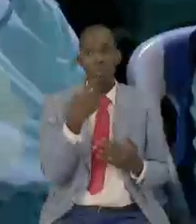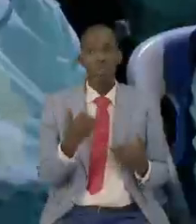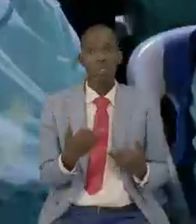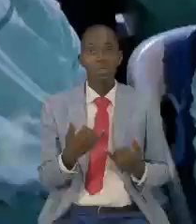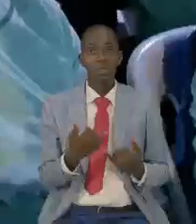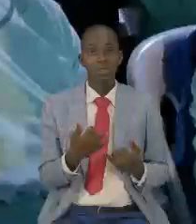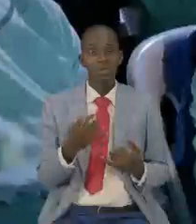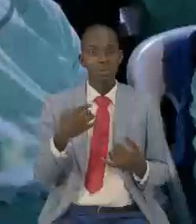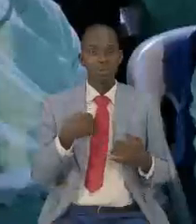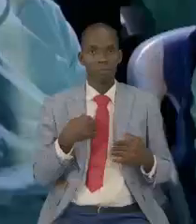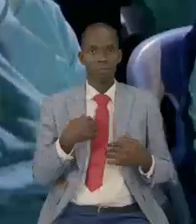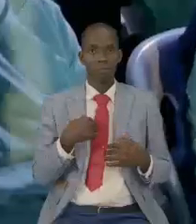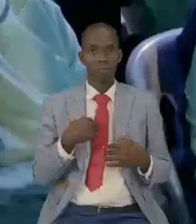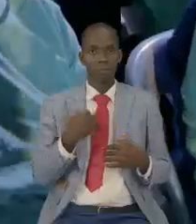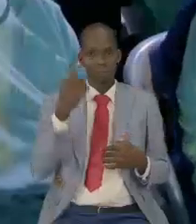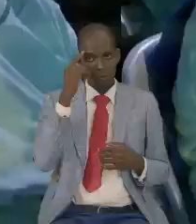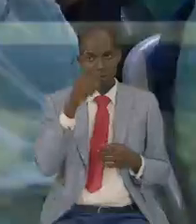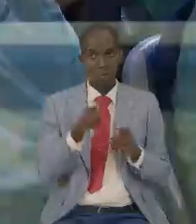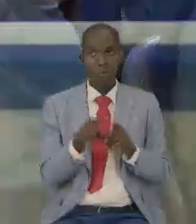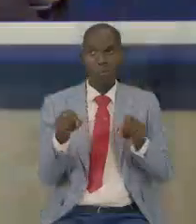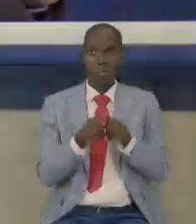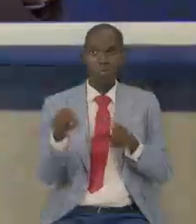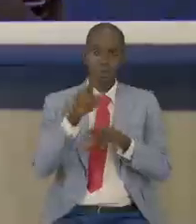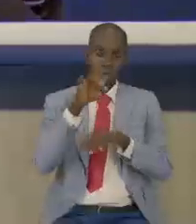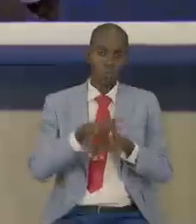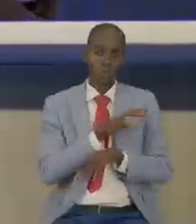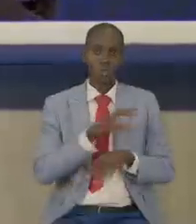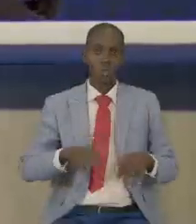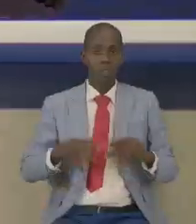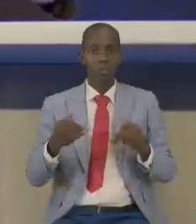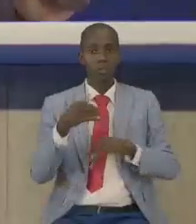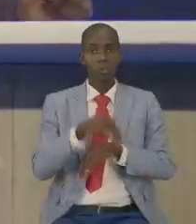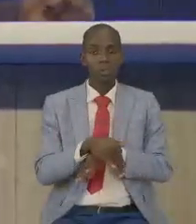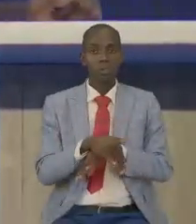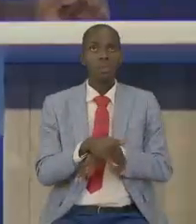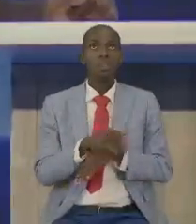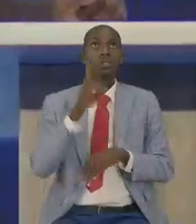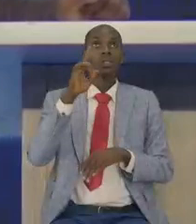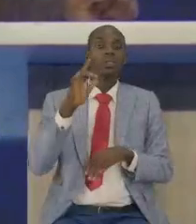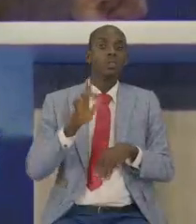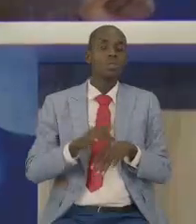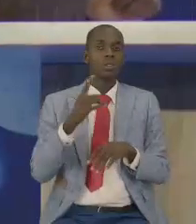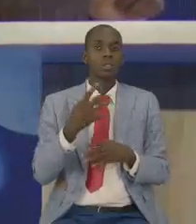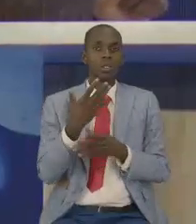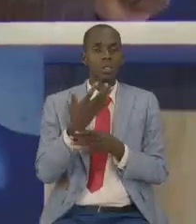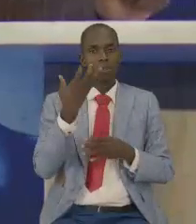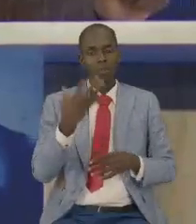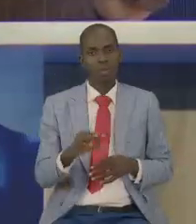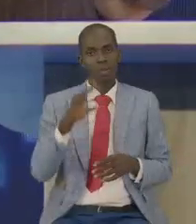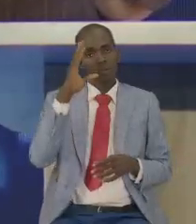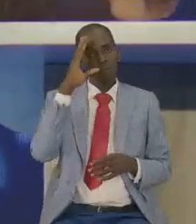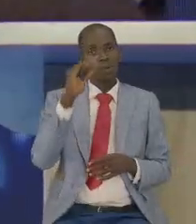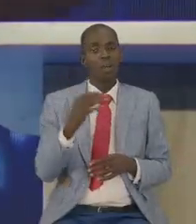Christ tonight, he touches the hand of man, and then he touches the hand of